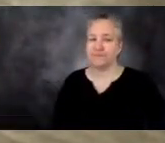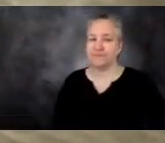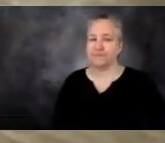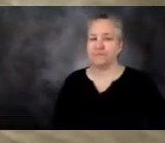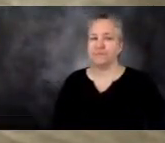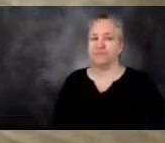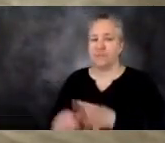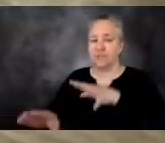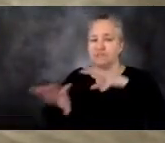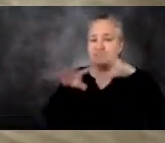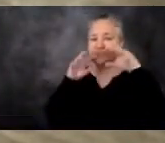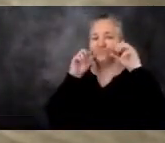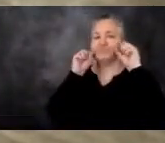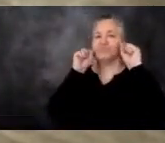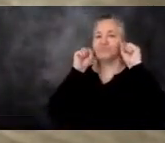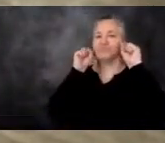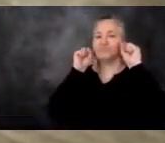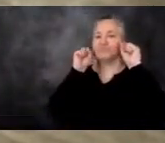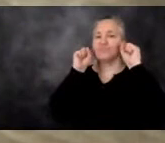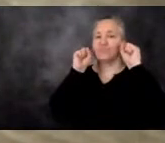Again, inhale.